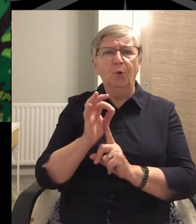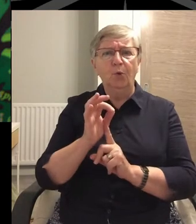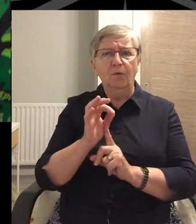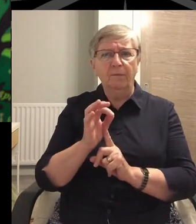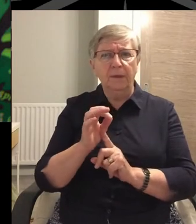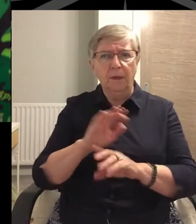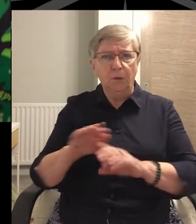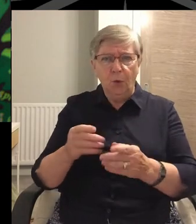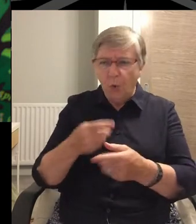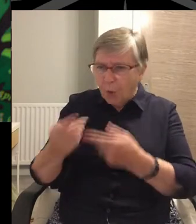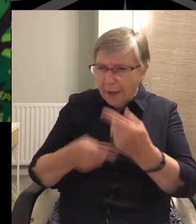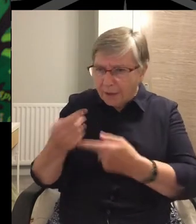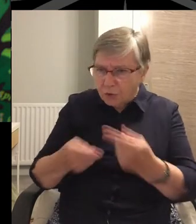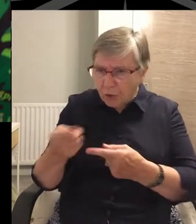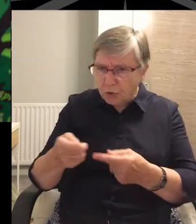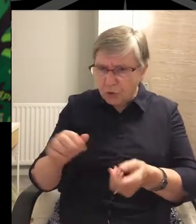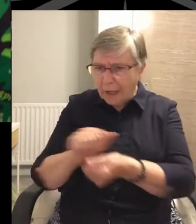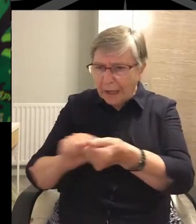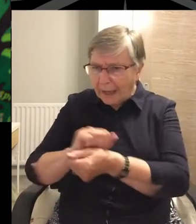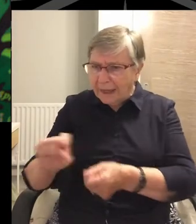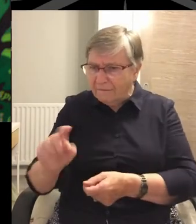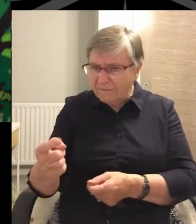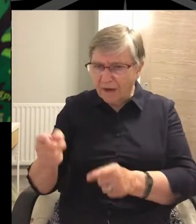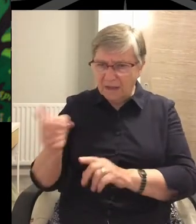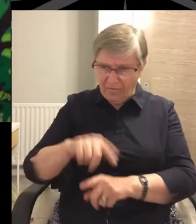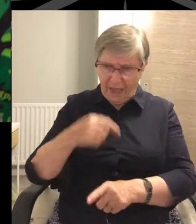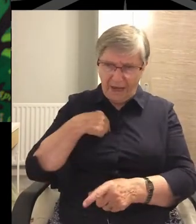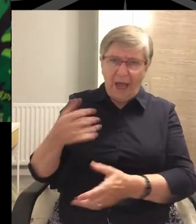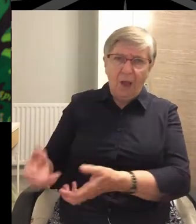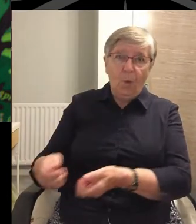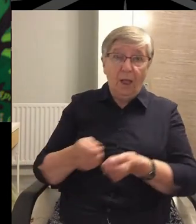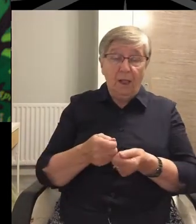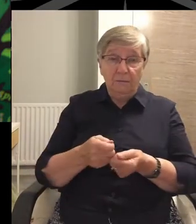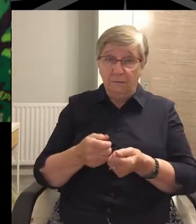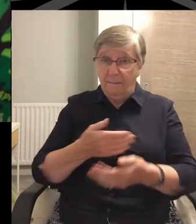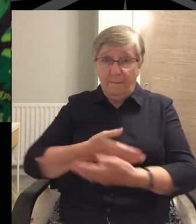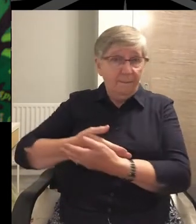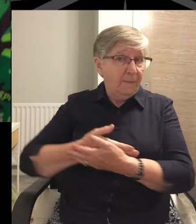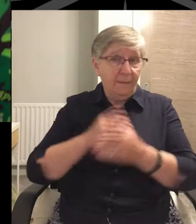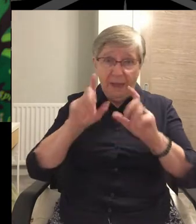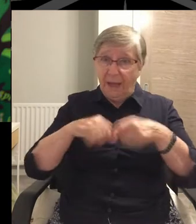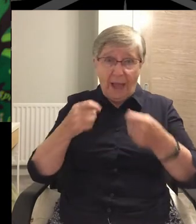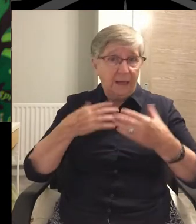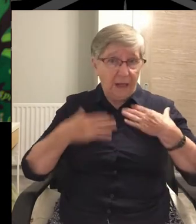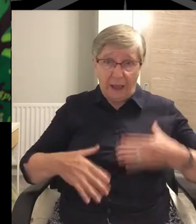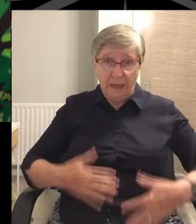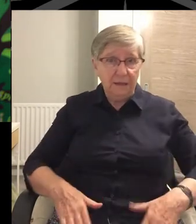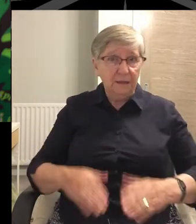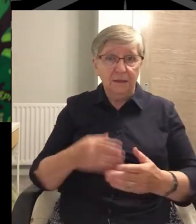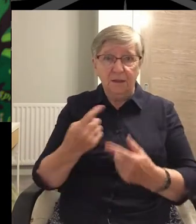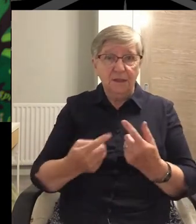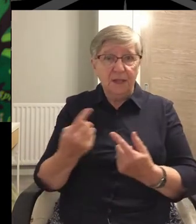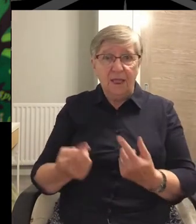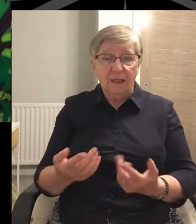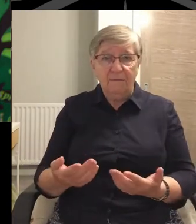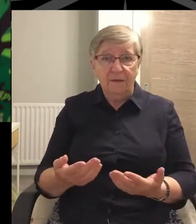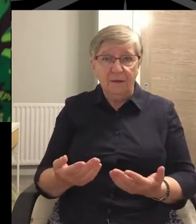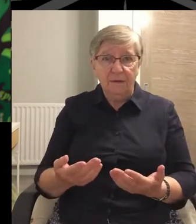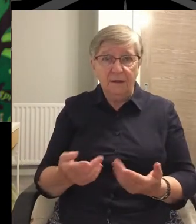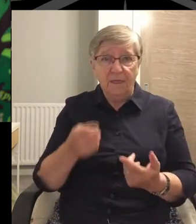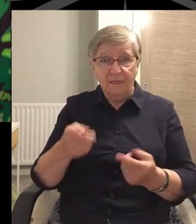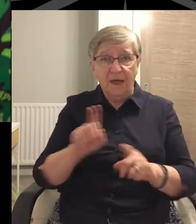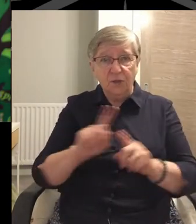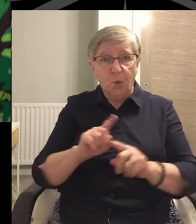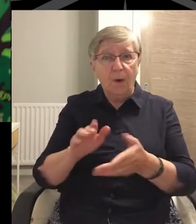There's no instructions for the child to clean herself up first. And in fact, she's unable to do that. Now, this is what the